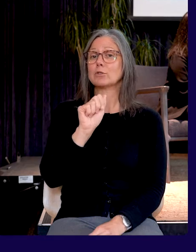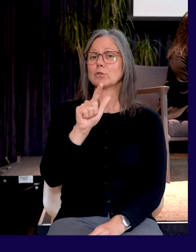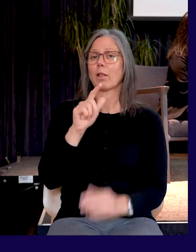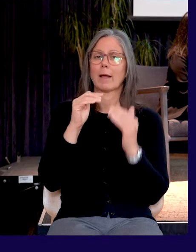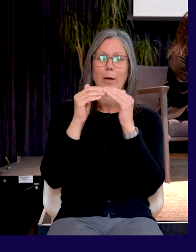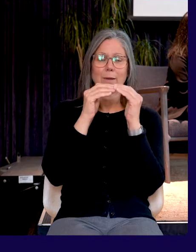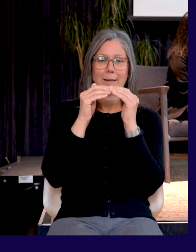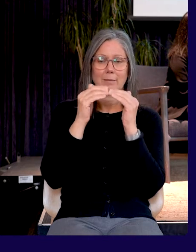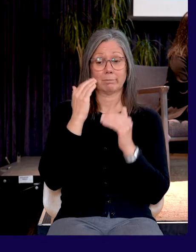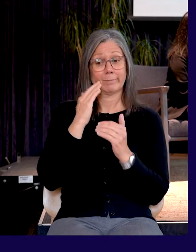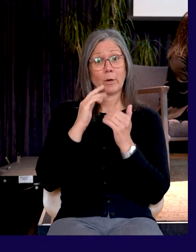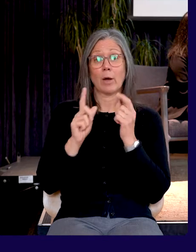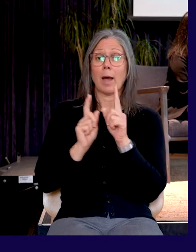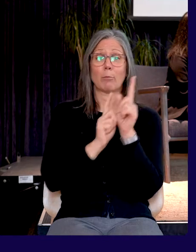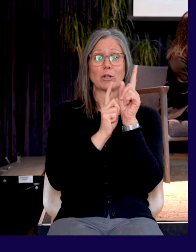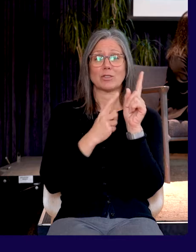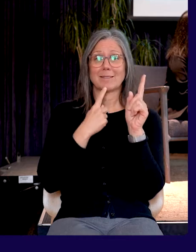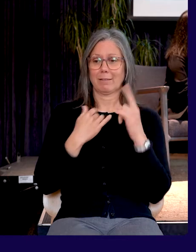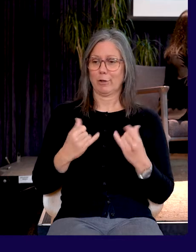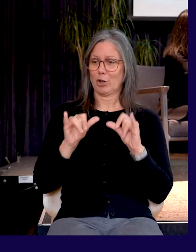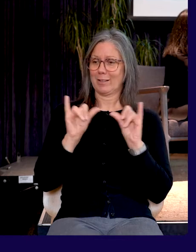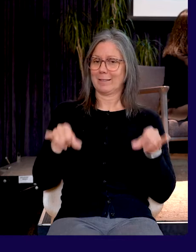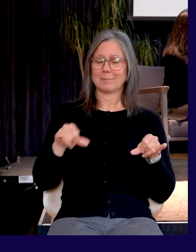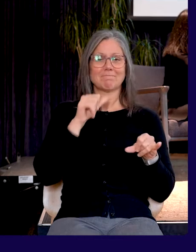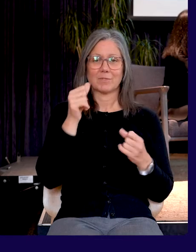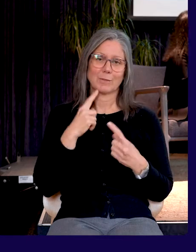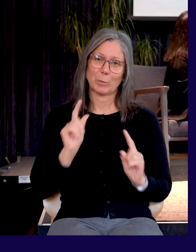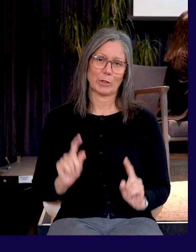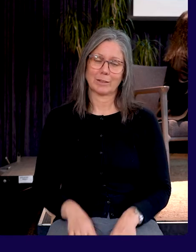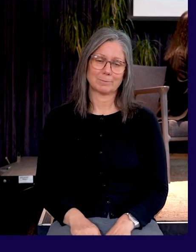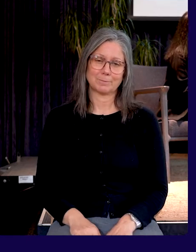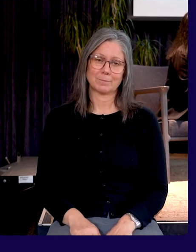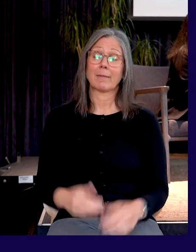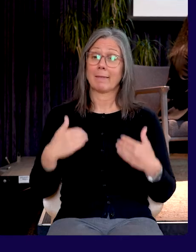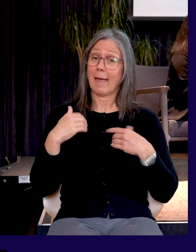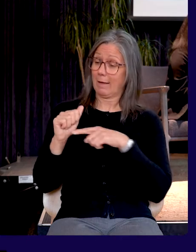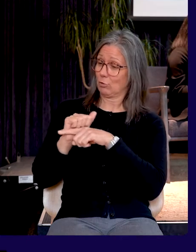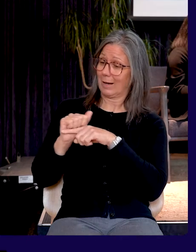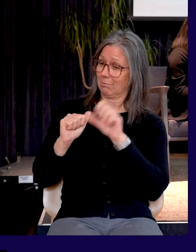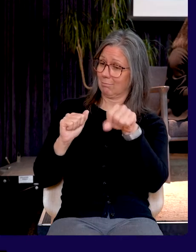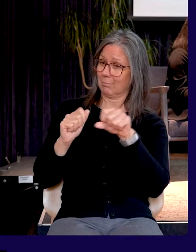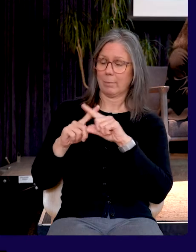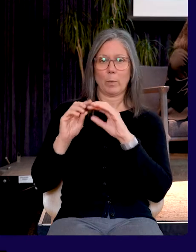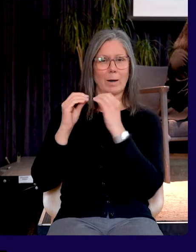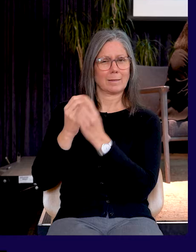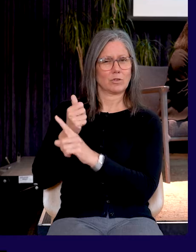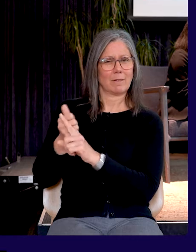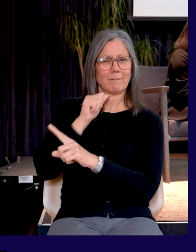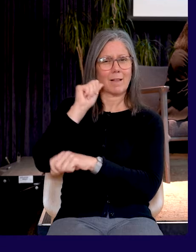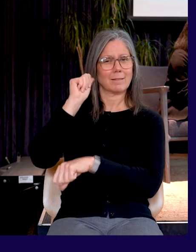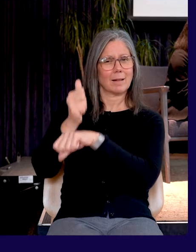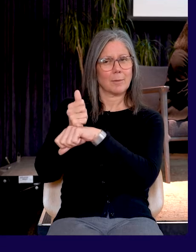What we're hearing from apprentices is that the current system doesn't work. They get the training, but the organizations are not actually set